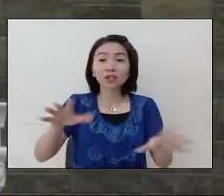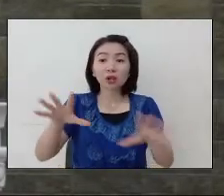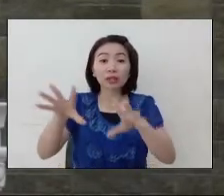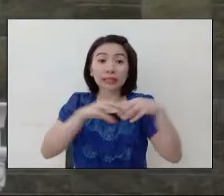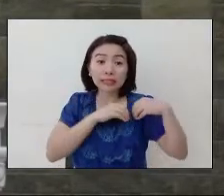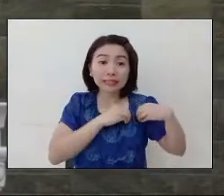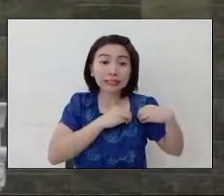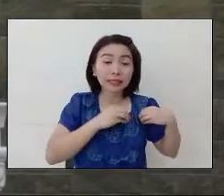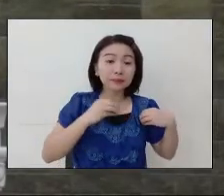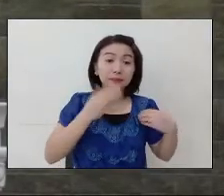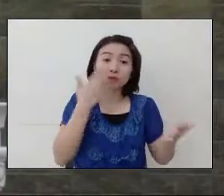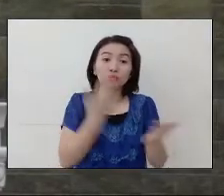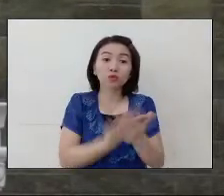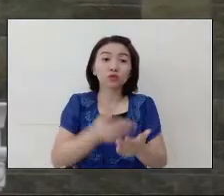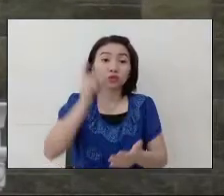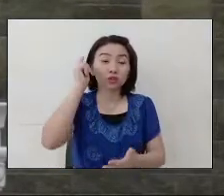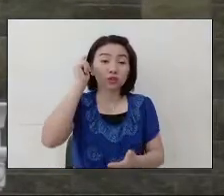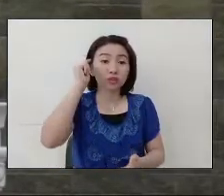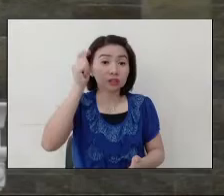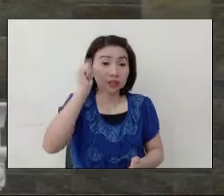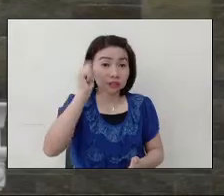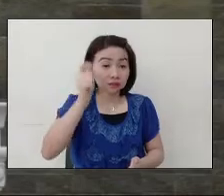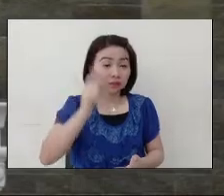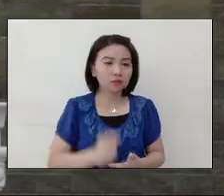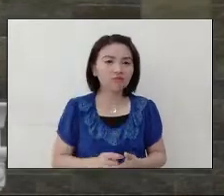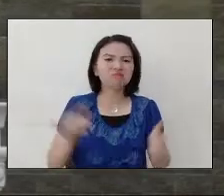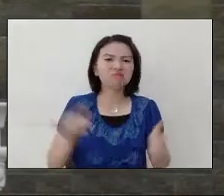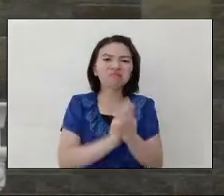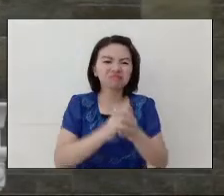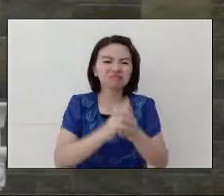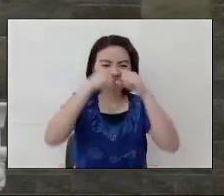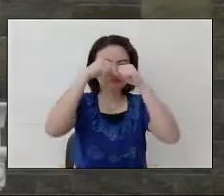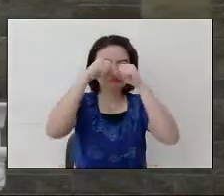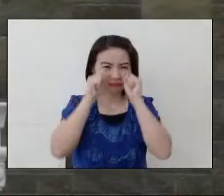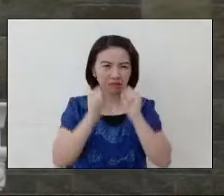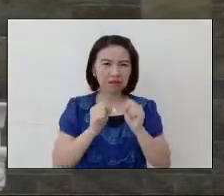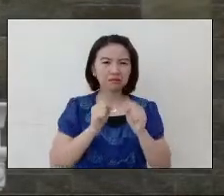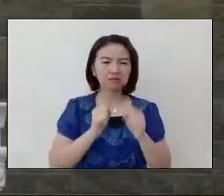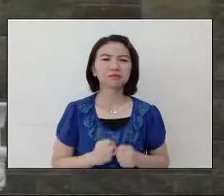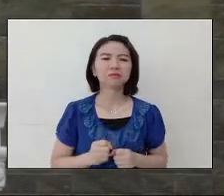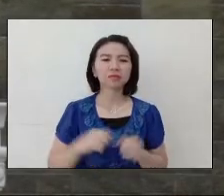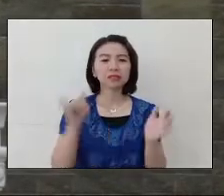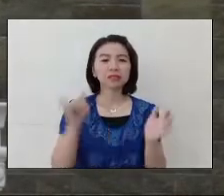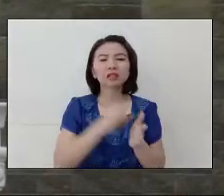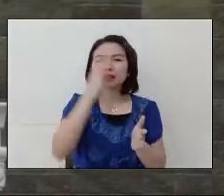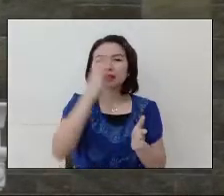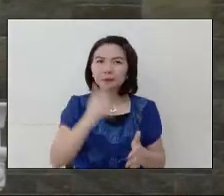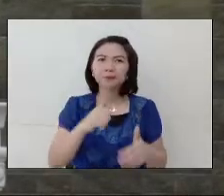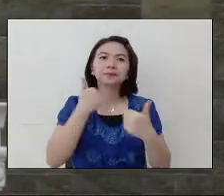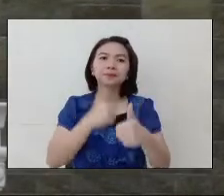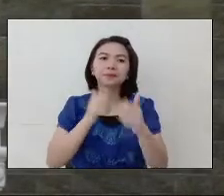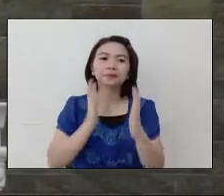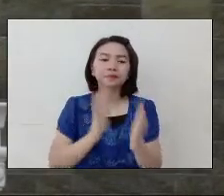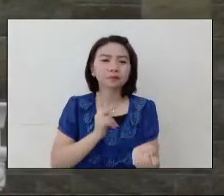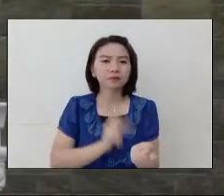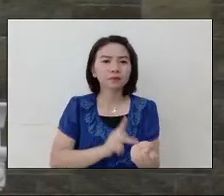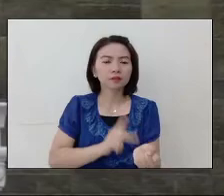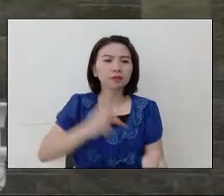That's sad. And so here is the Apostle Paul. Sabi ni Paul, think on the